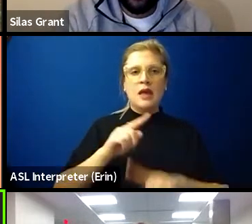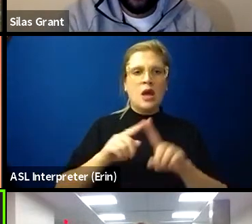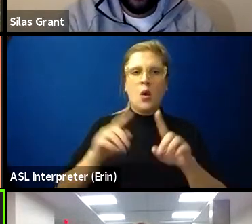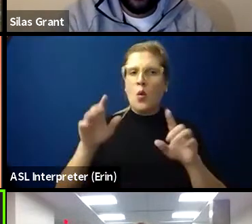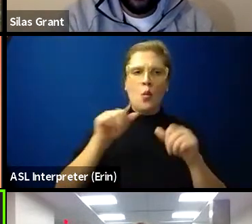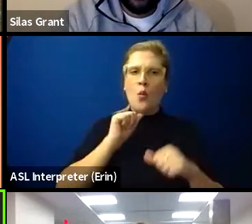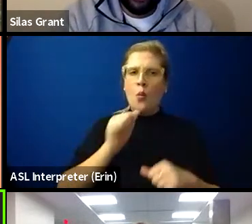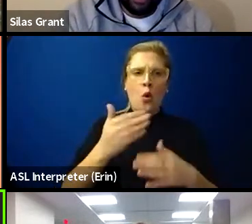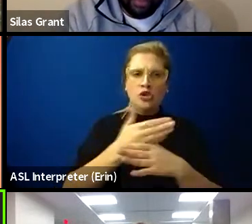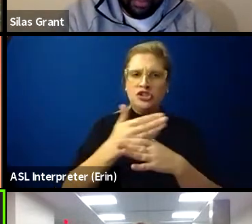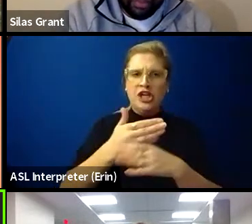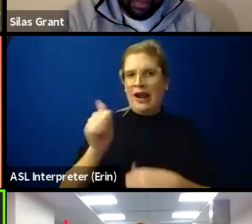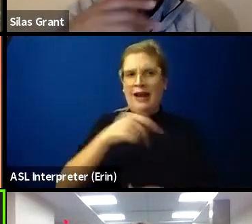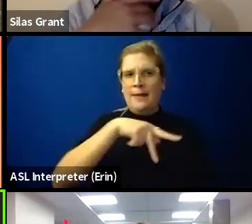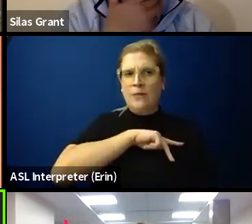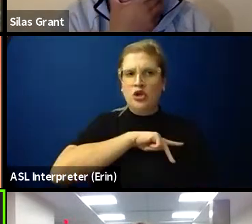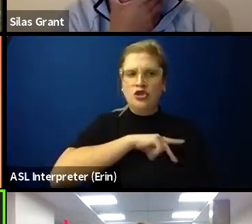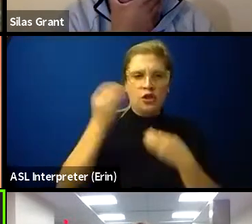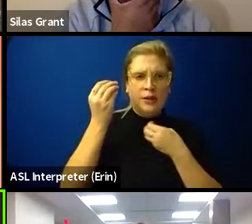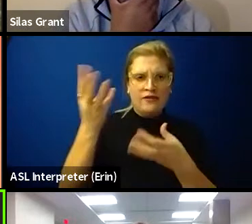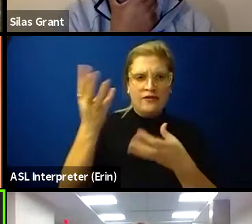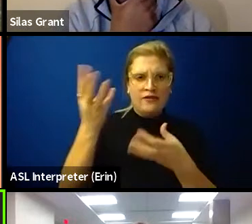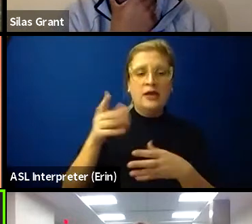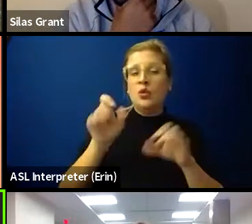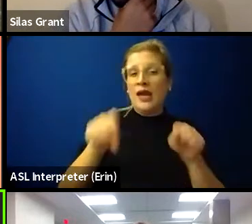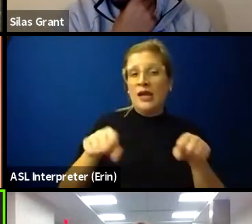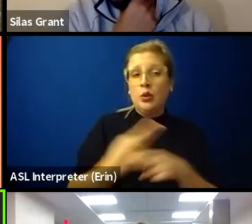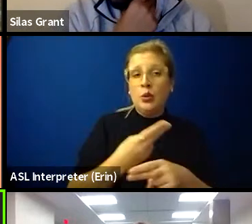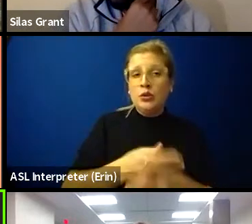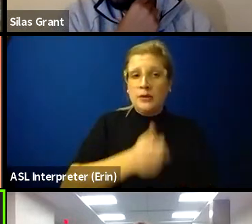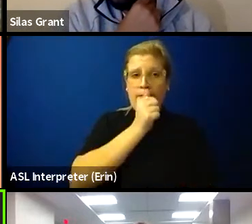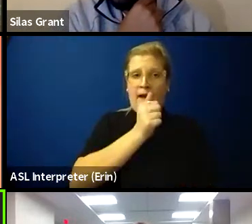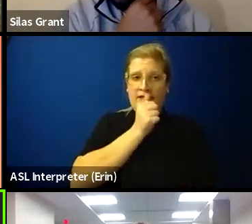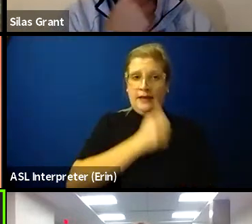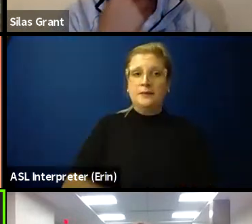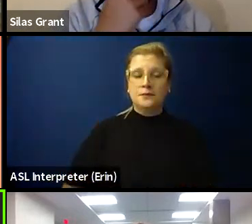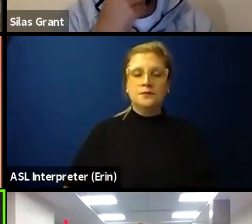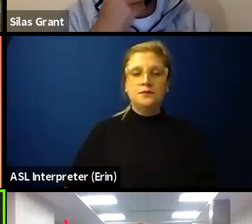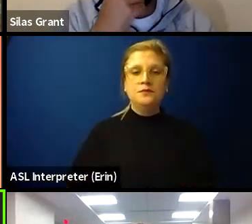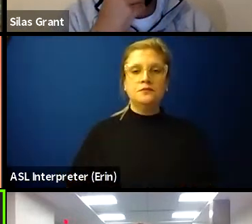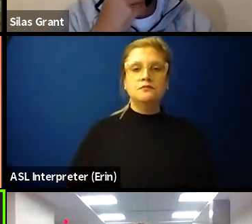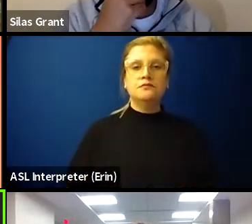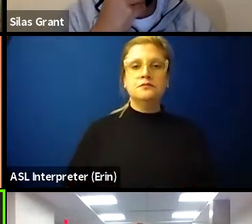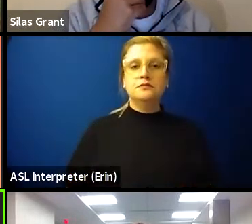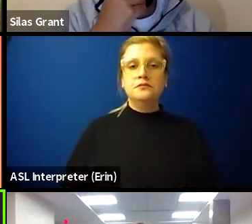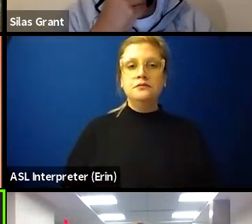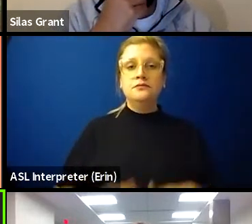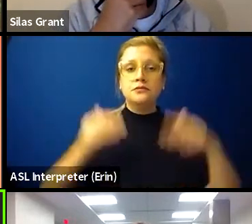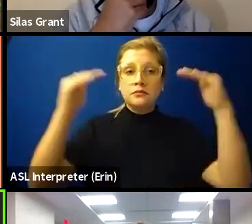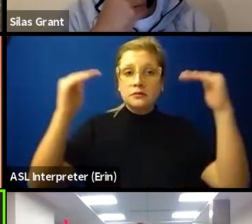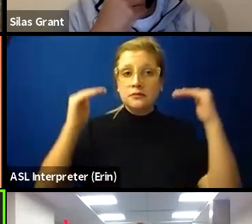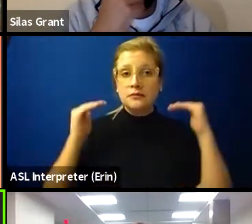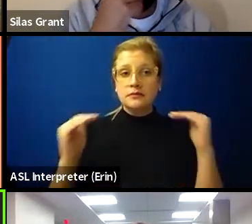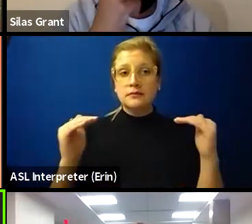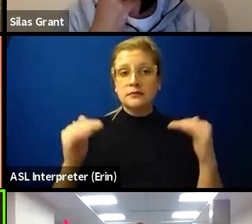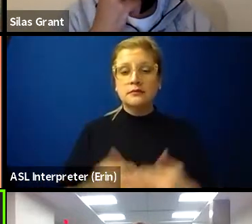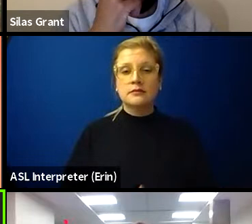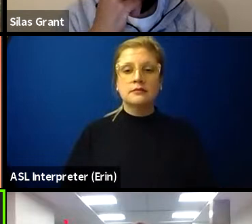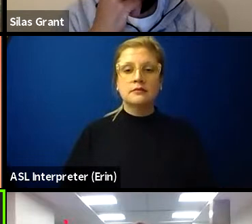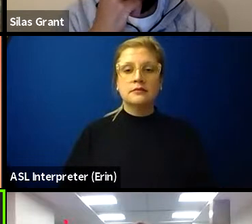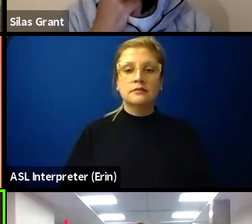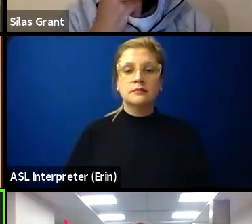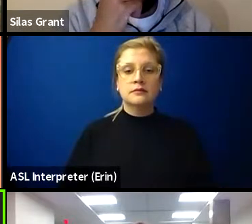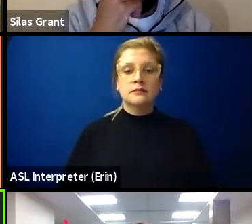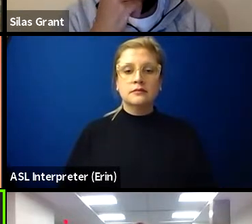still use the system privately and anonymously. Moving on to the next update, which